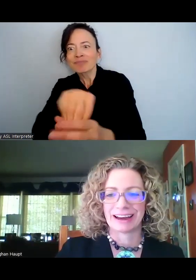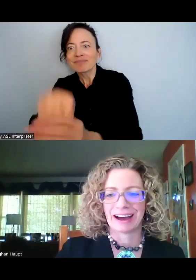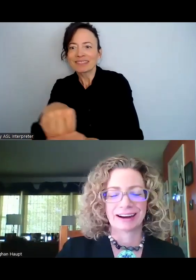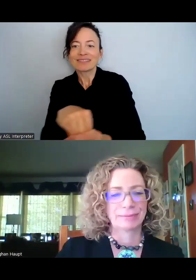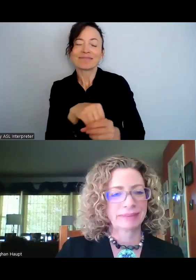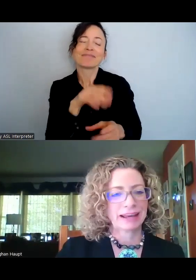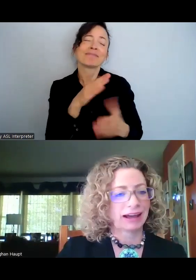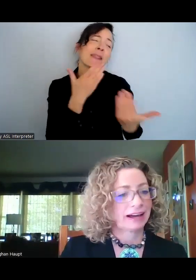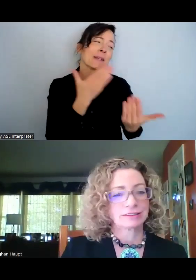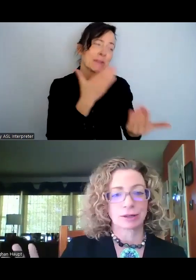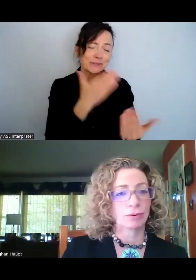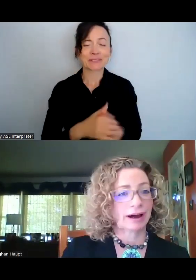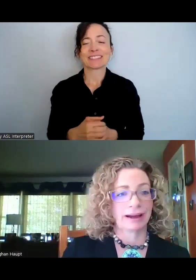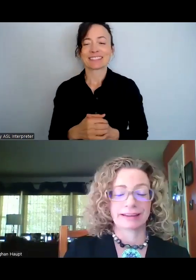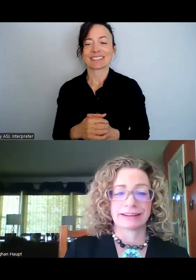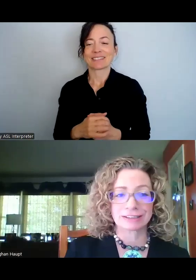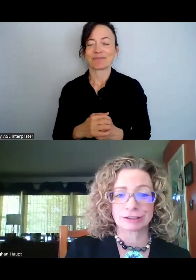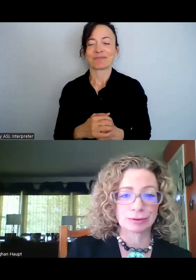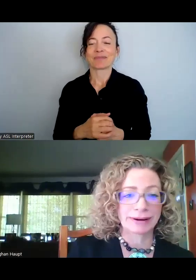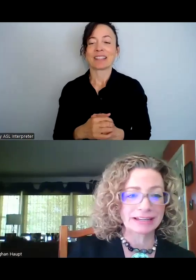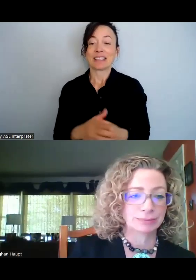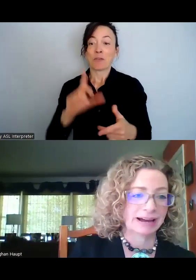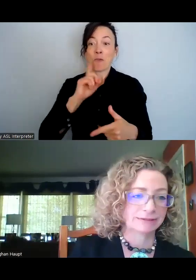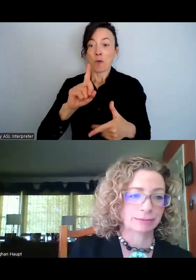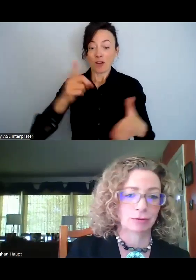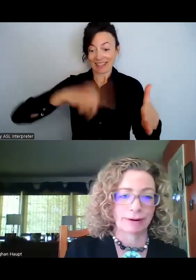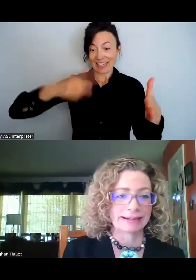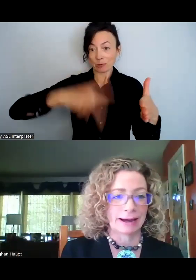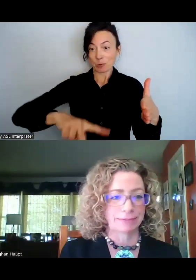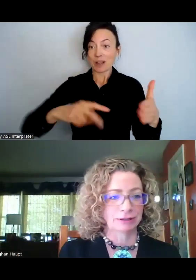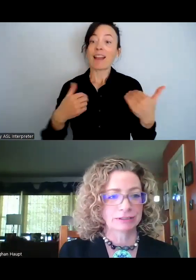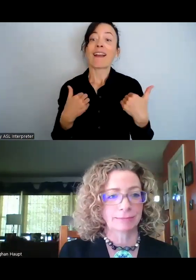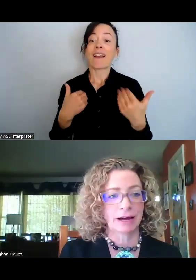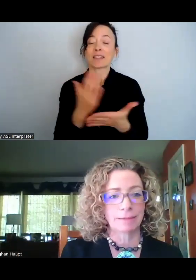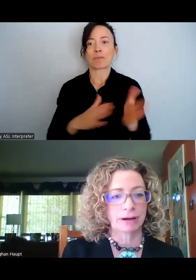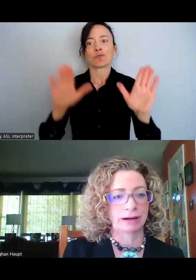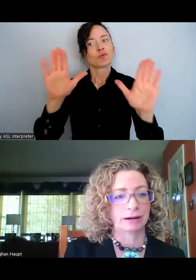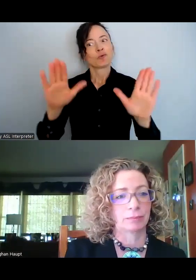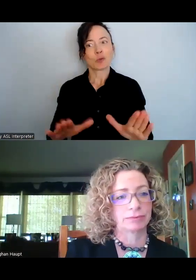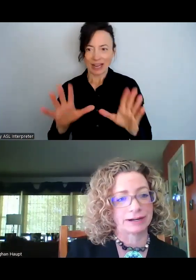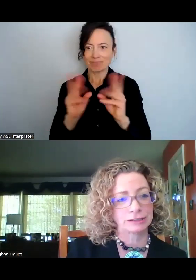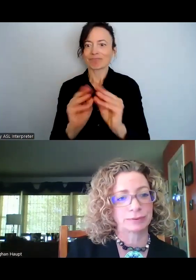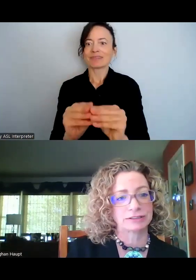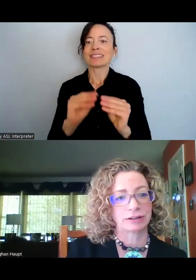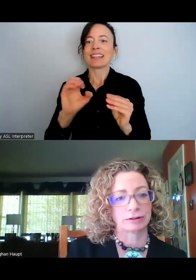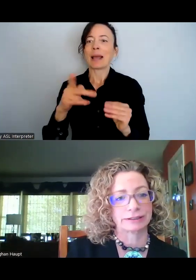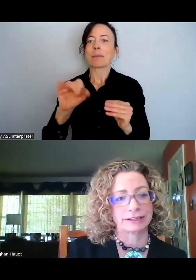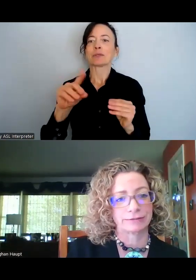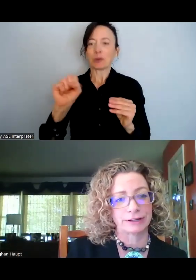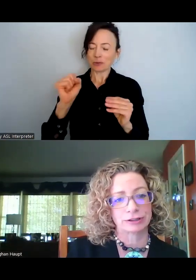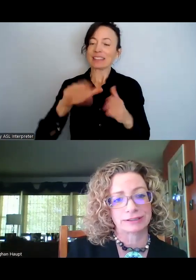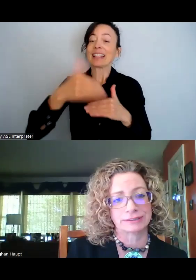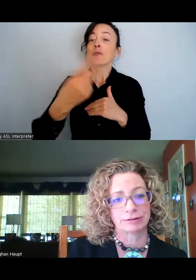you. So in the next 2 weeks, we have some great episodes coming up. The next one is on